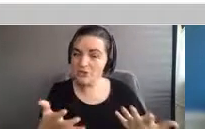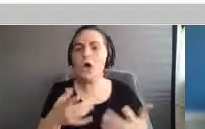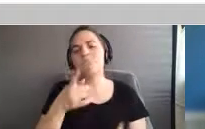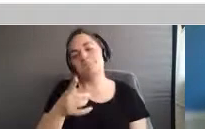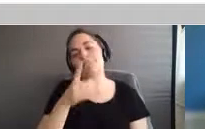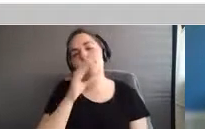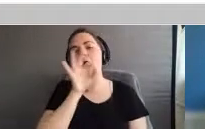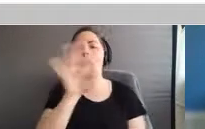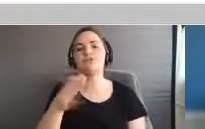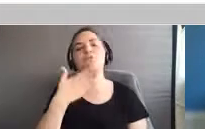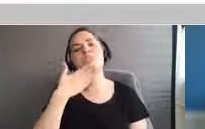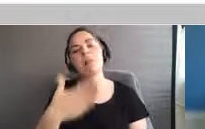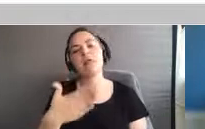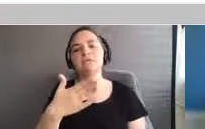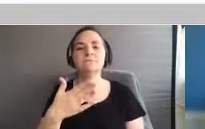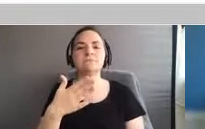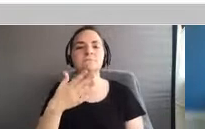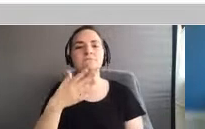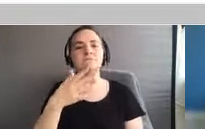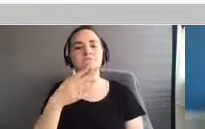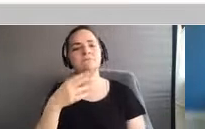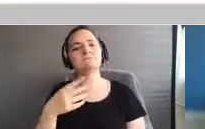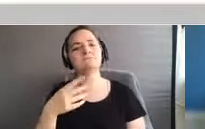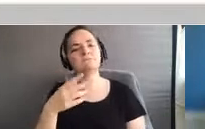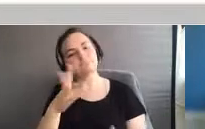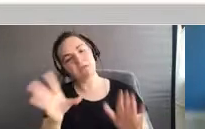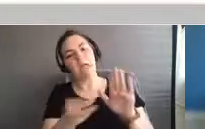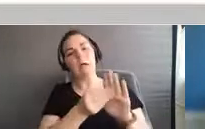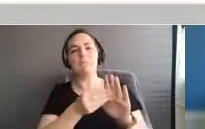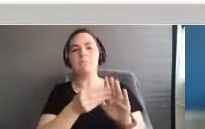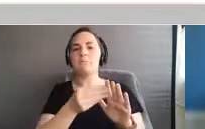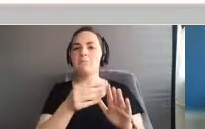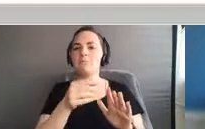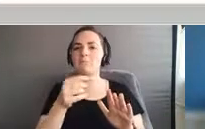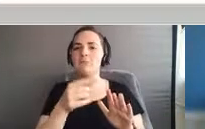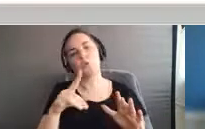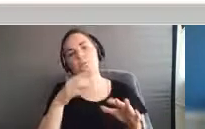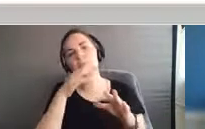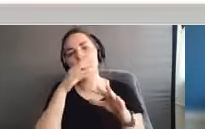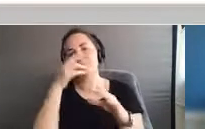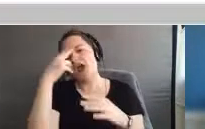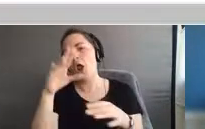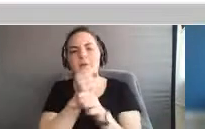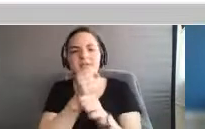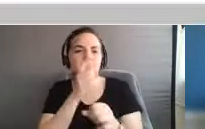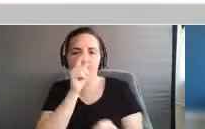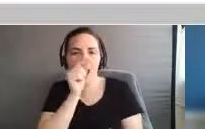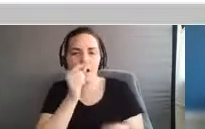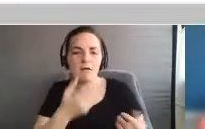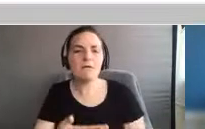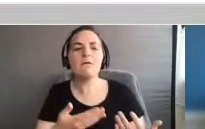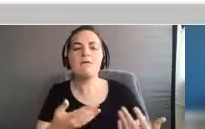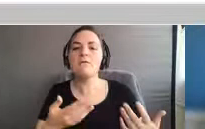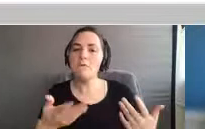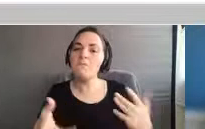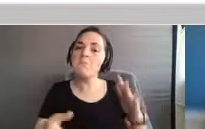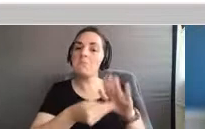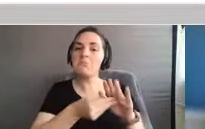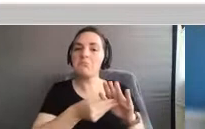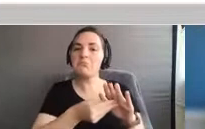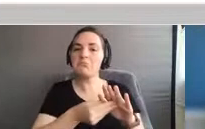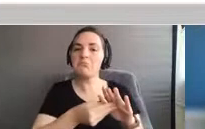pen portraits up here. You'll start your assignment with a pen portrait, but I'm going to help you. I'm going to give you some guidance on how to do that, but very much along the lines